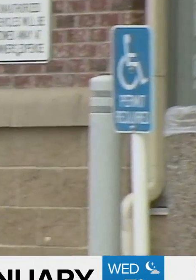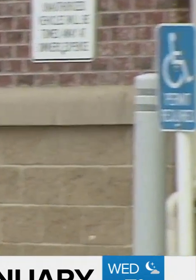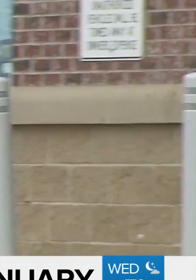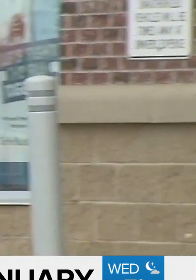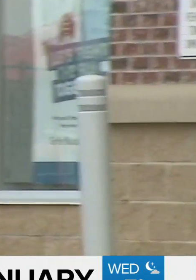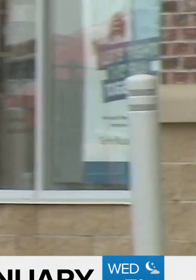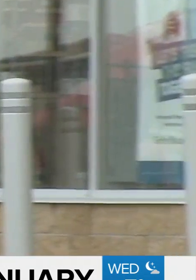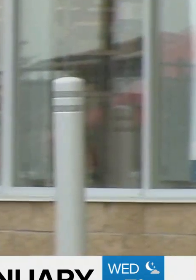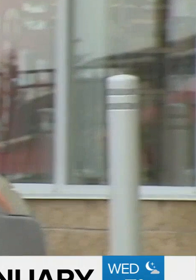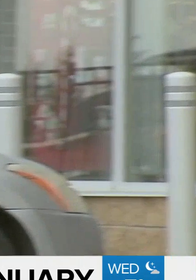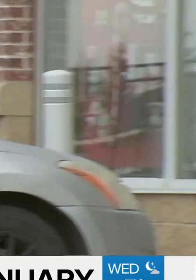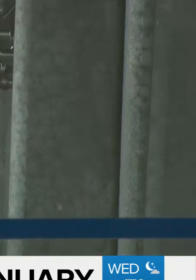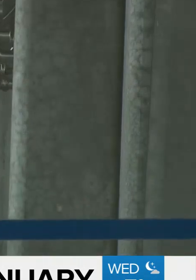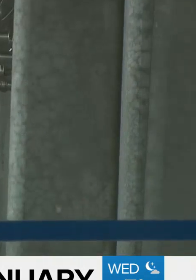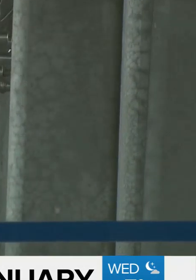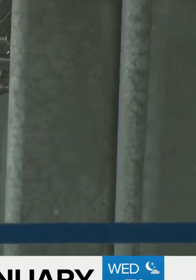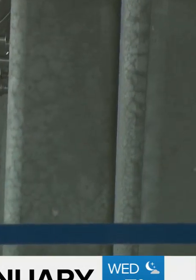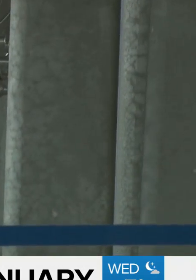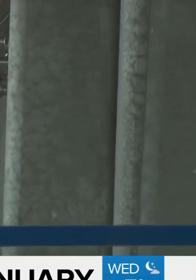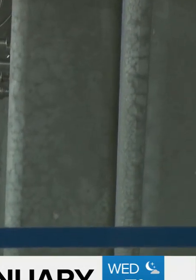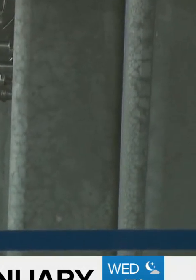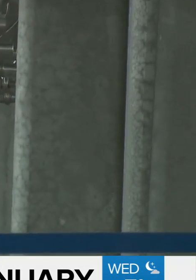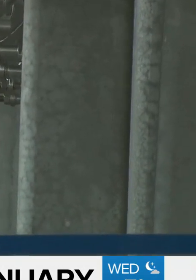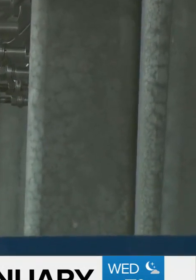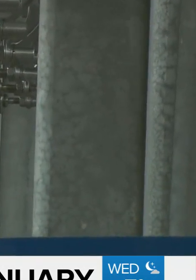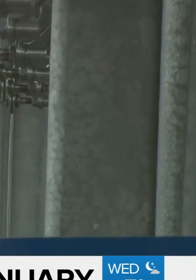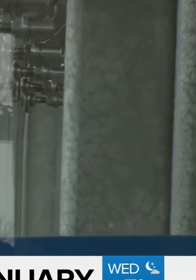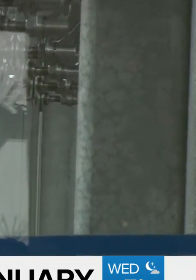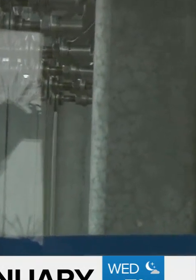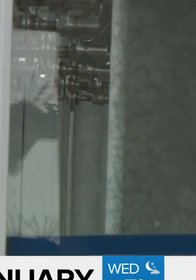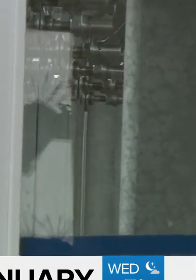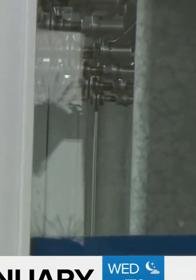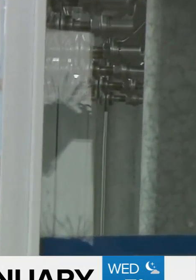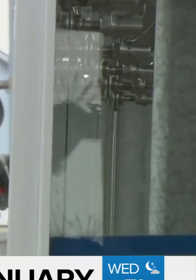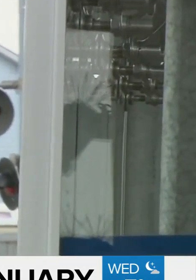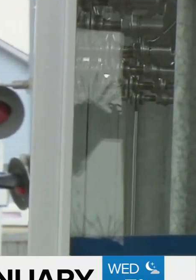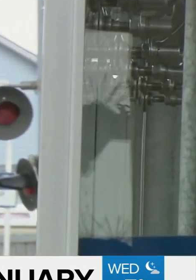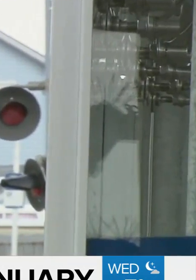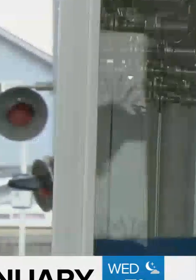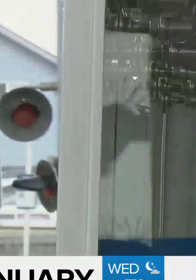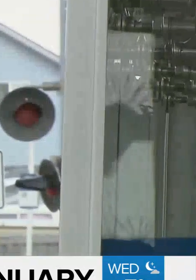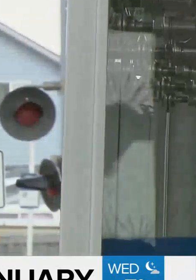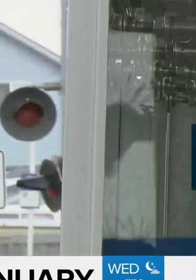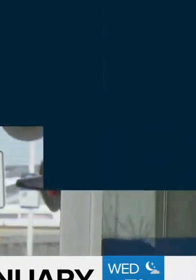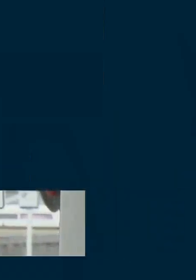Municipal Affairs. He says the general population will have access to the vaccine by next summer.